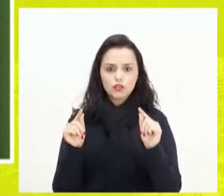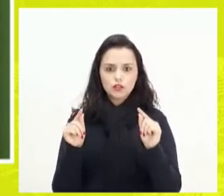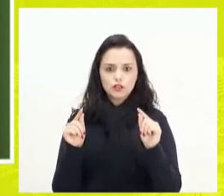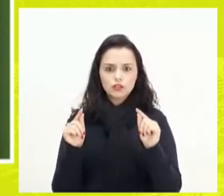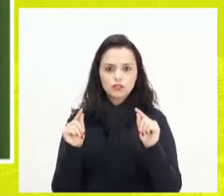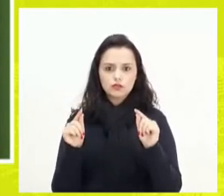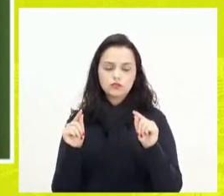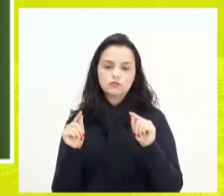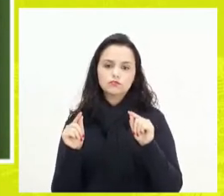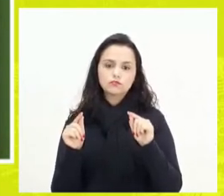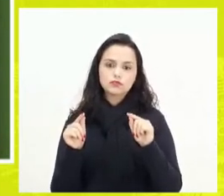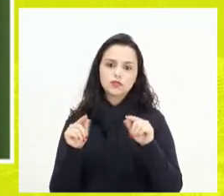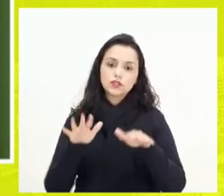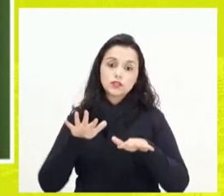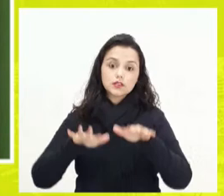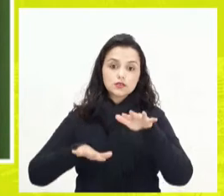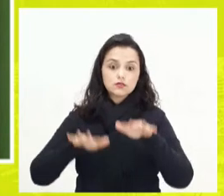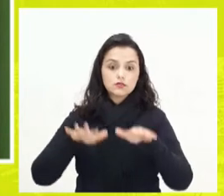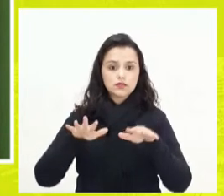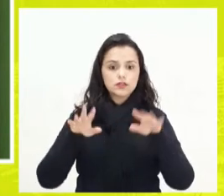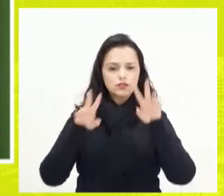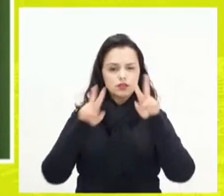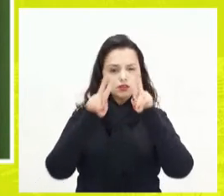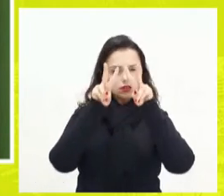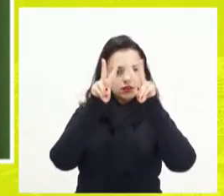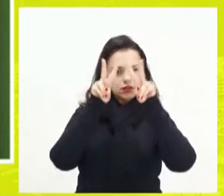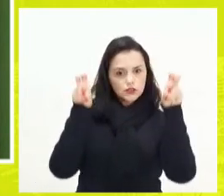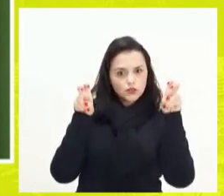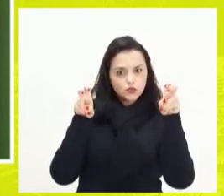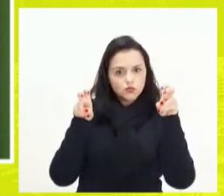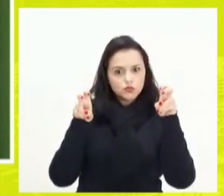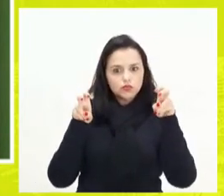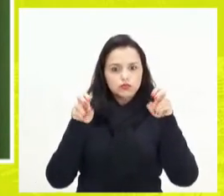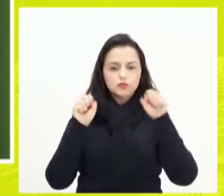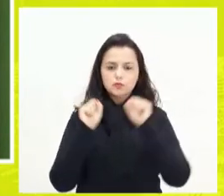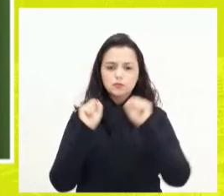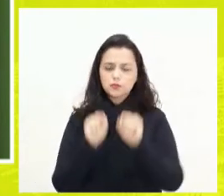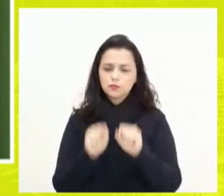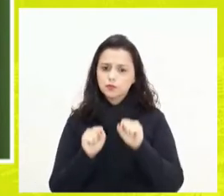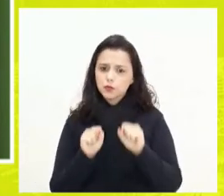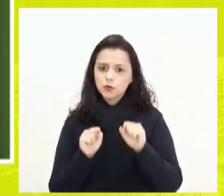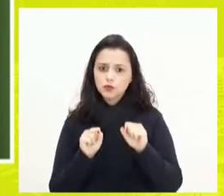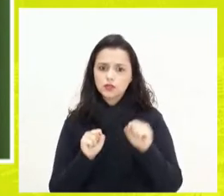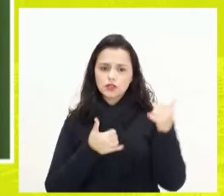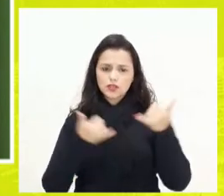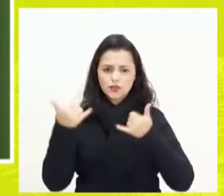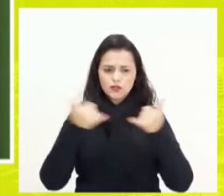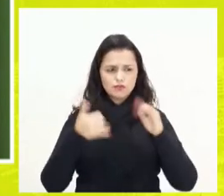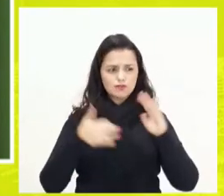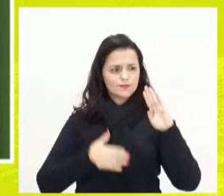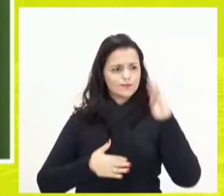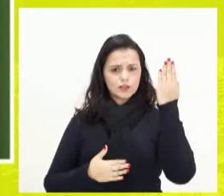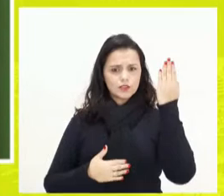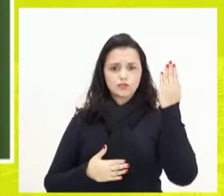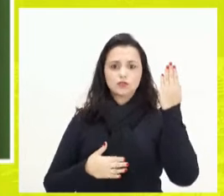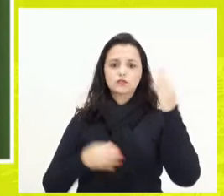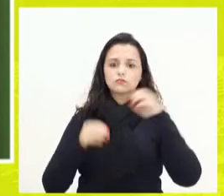previously you know early all the emptinesses all the time the the